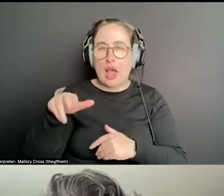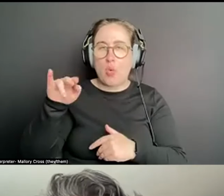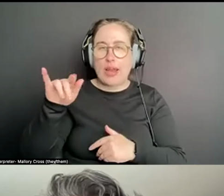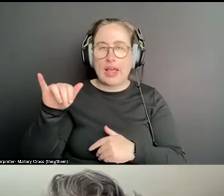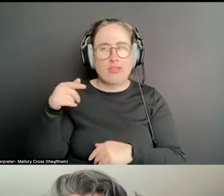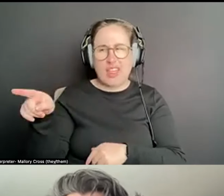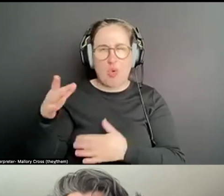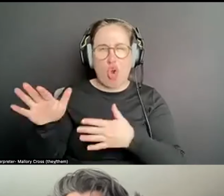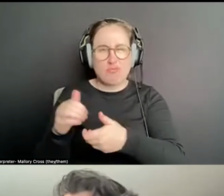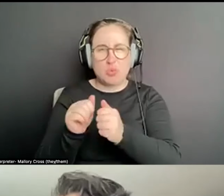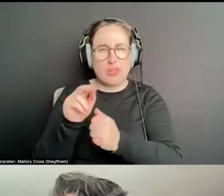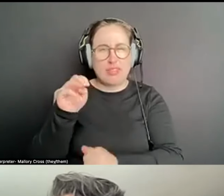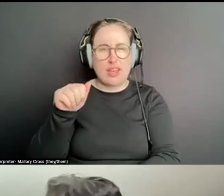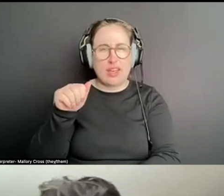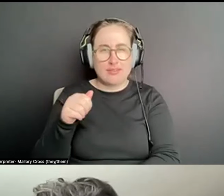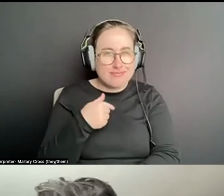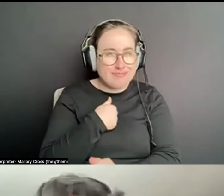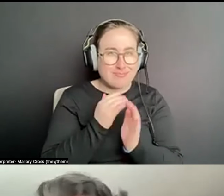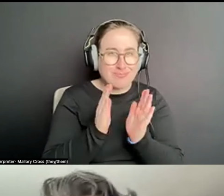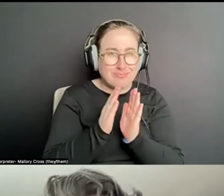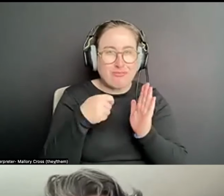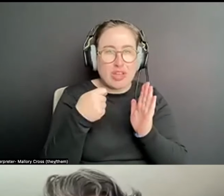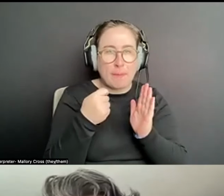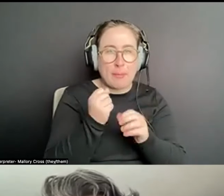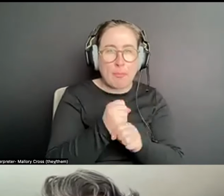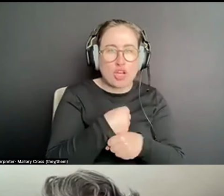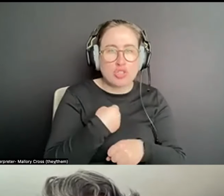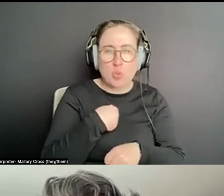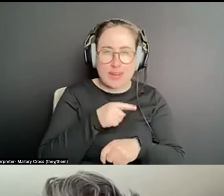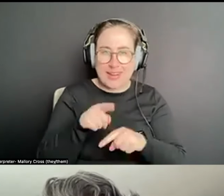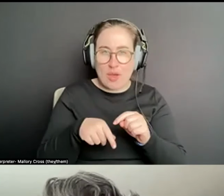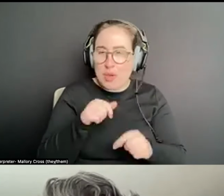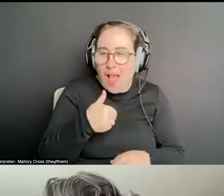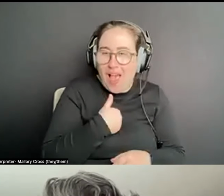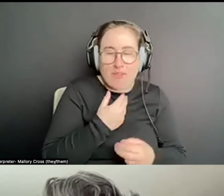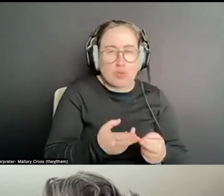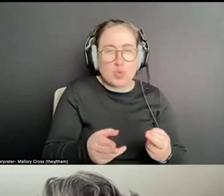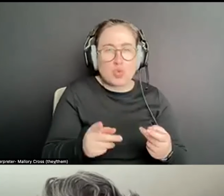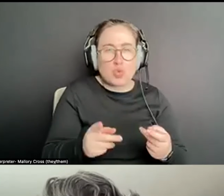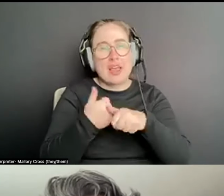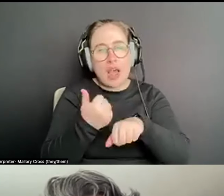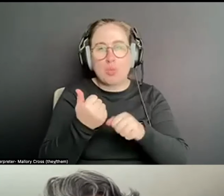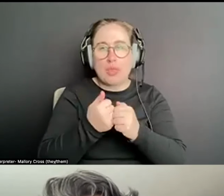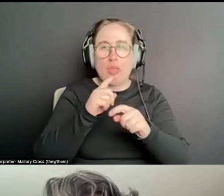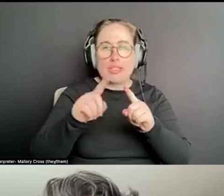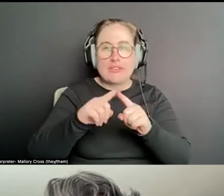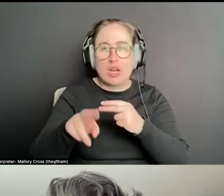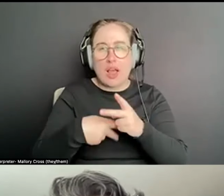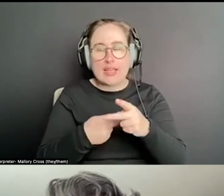We didn't have to, as a tiny film production, we just wouldn't have the resources to set ourselves up with all these different kinds